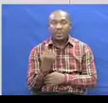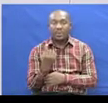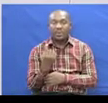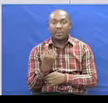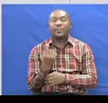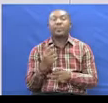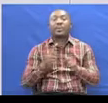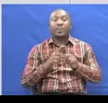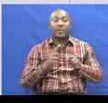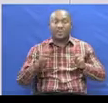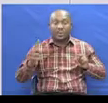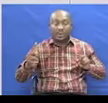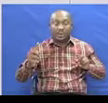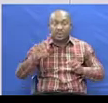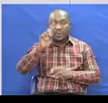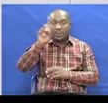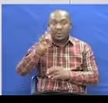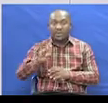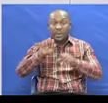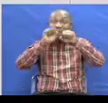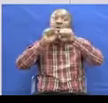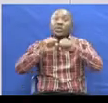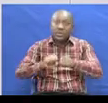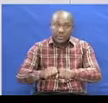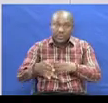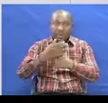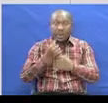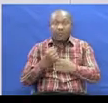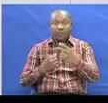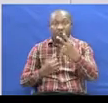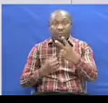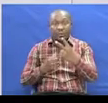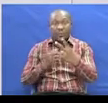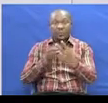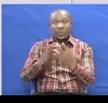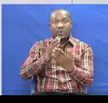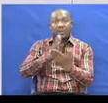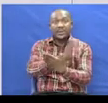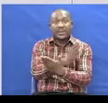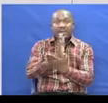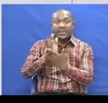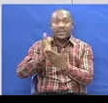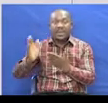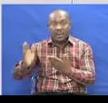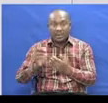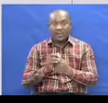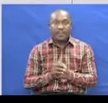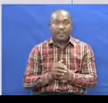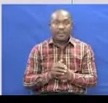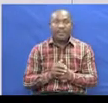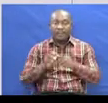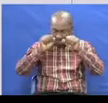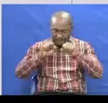the linear equation should have two sides. It must have